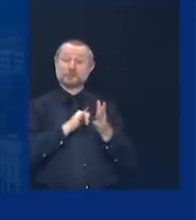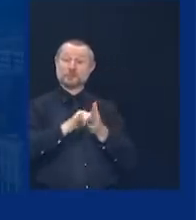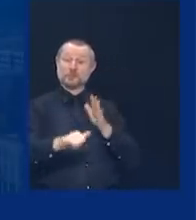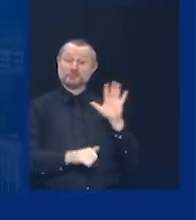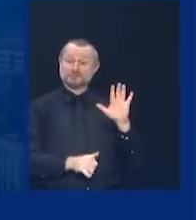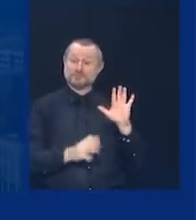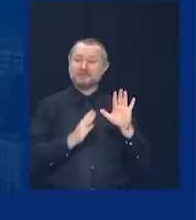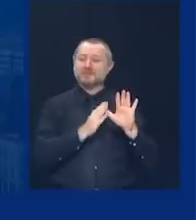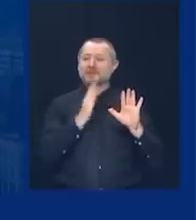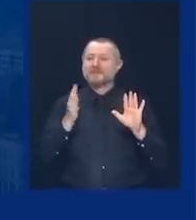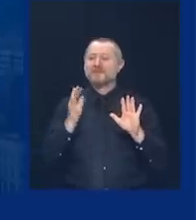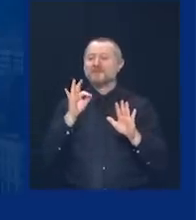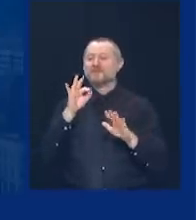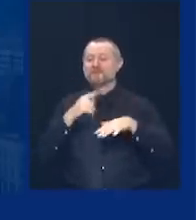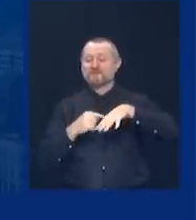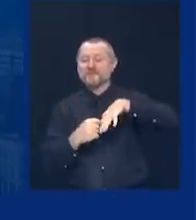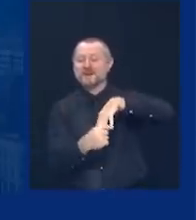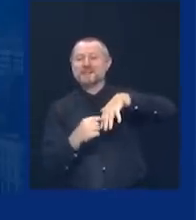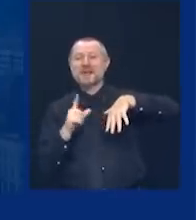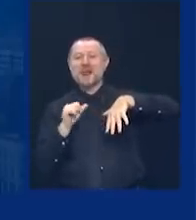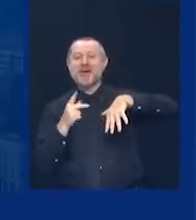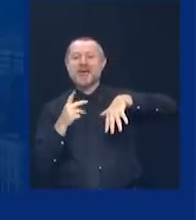Lakes.